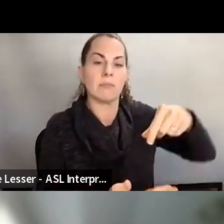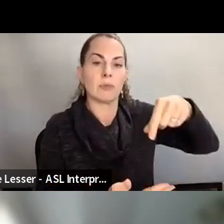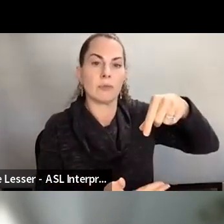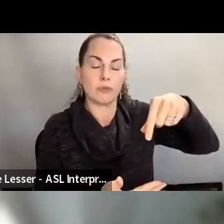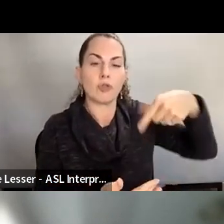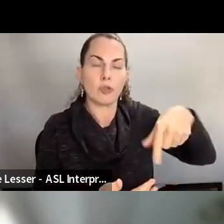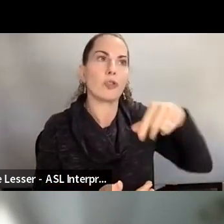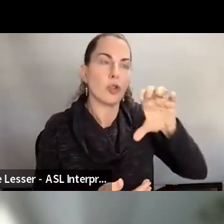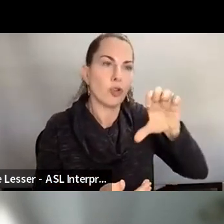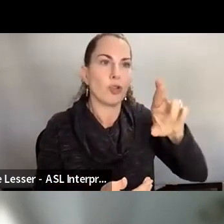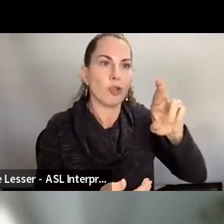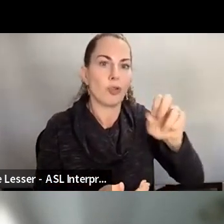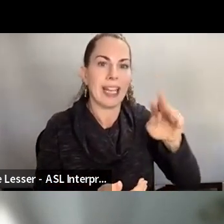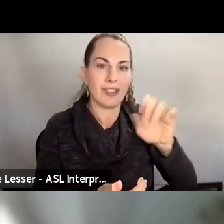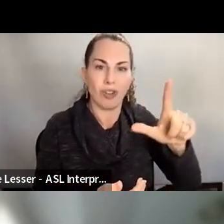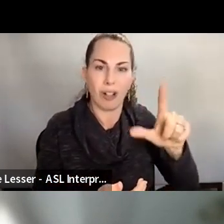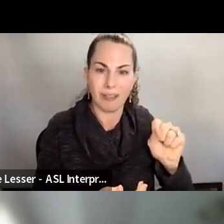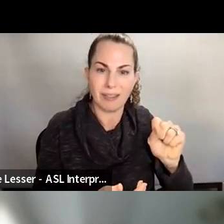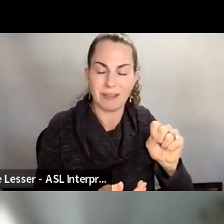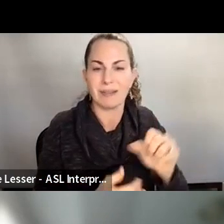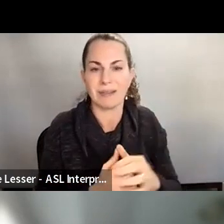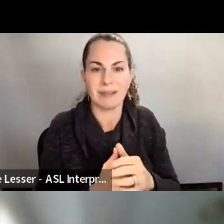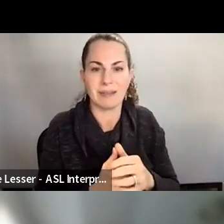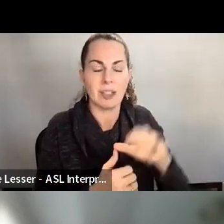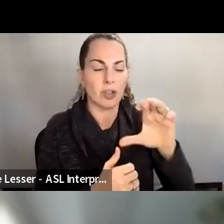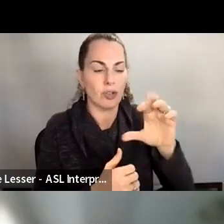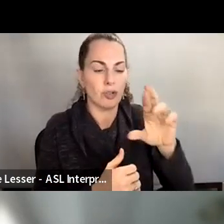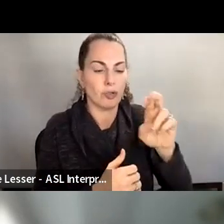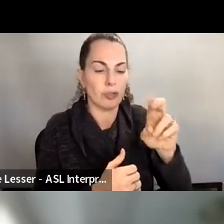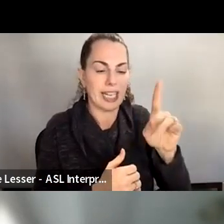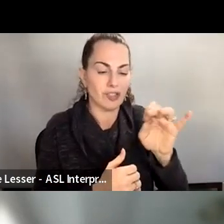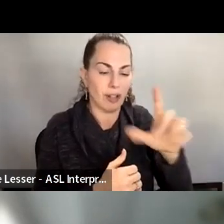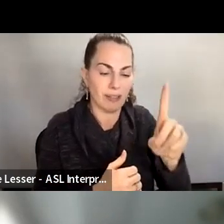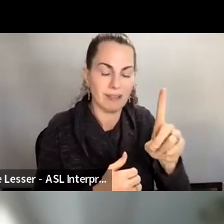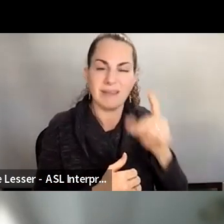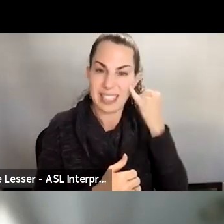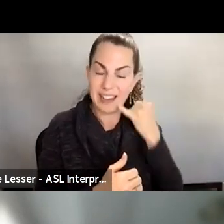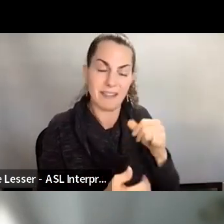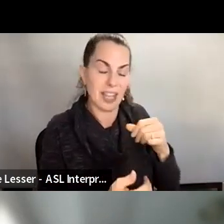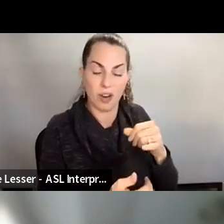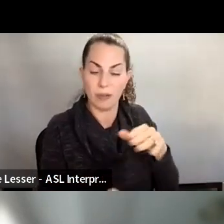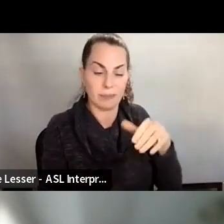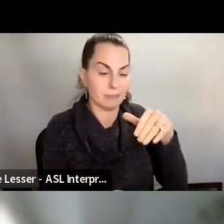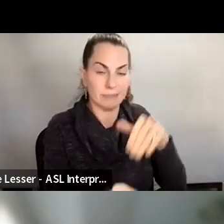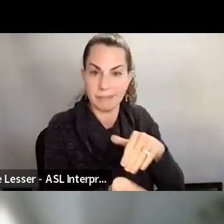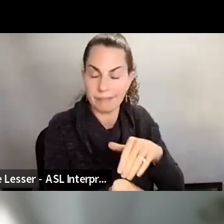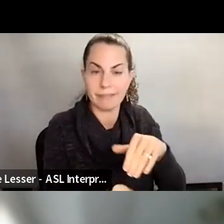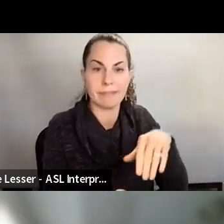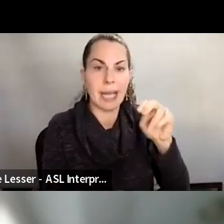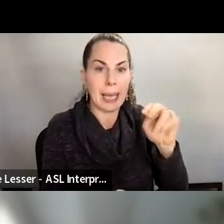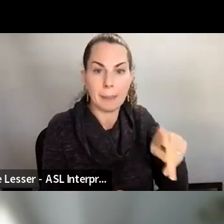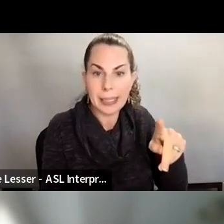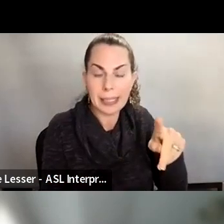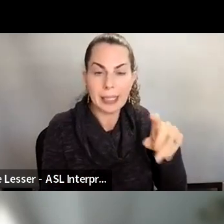certificate, Dylan, into the medical staff office, credentialing office, if they were physician and NP, a nurse practitioner,